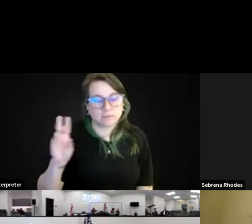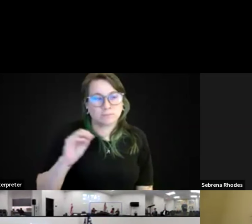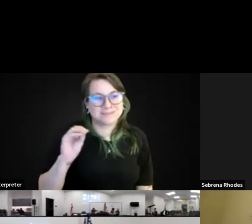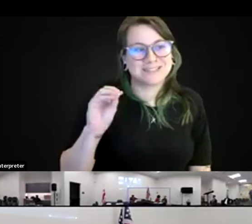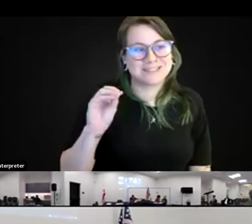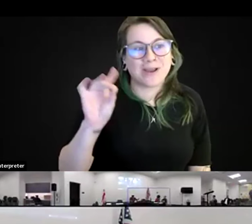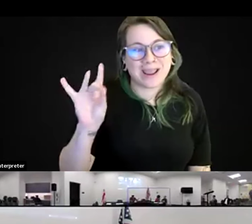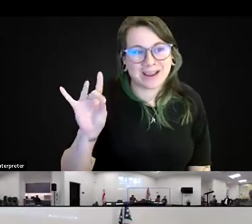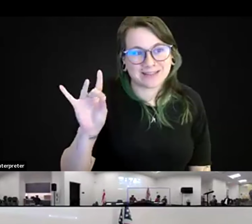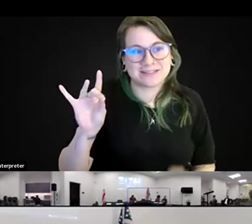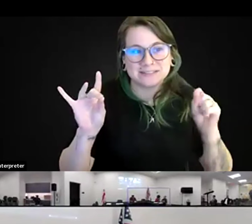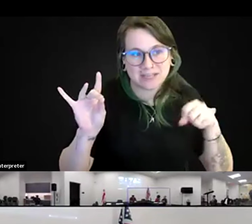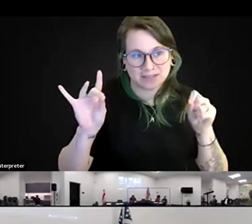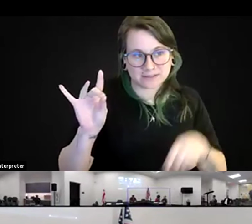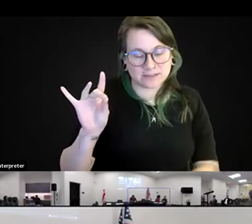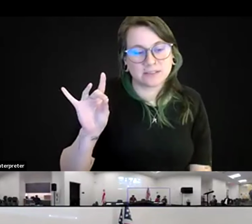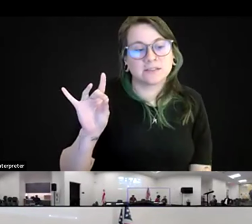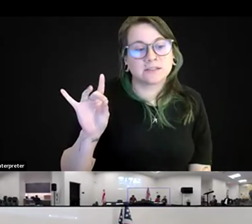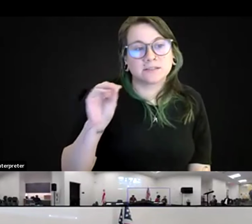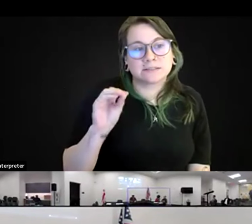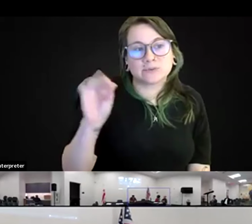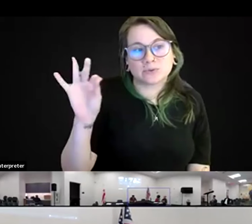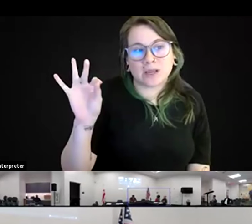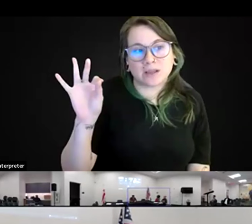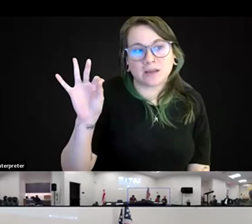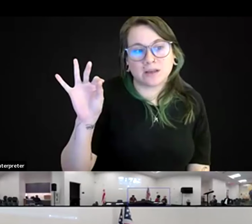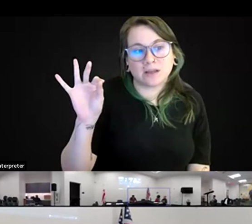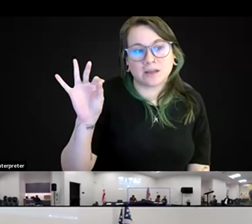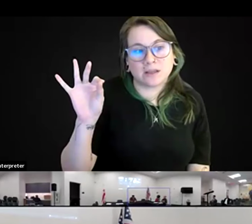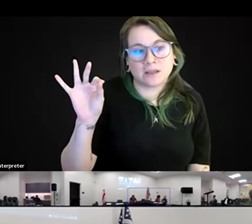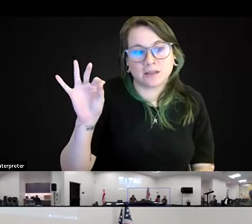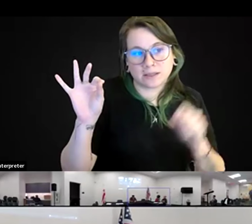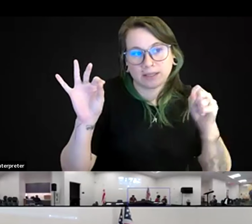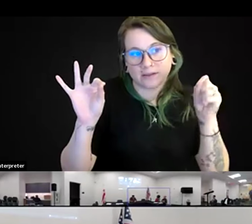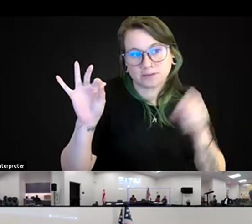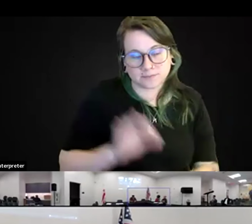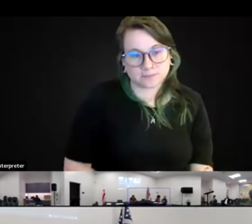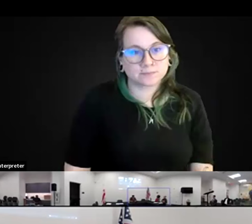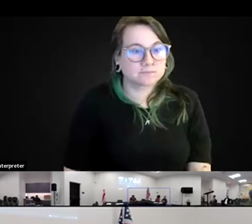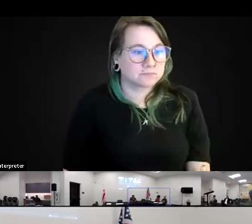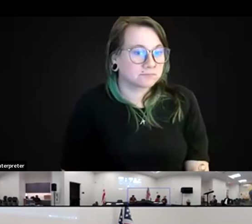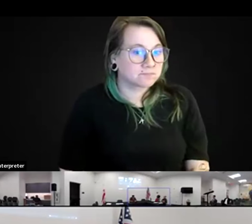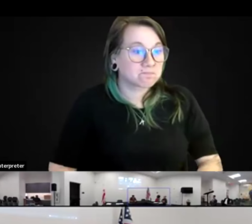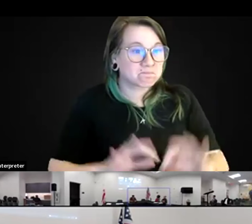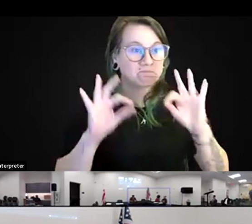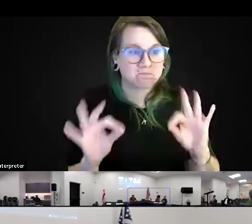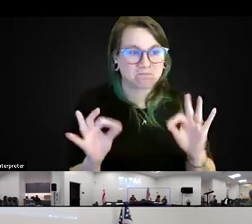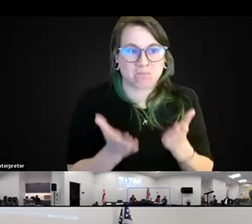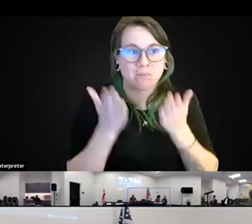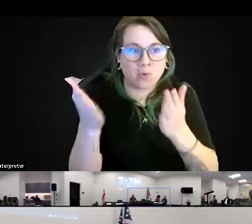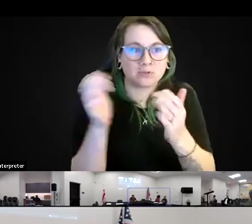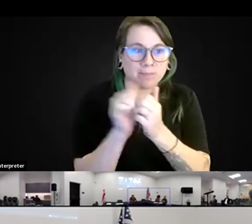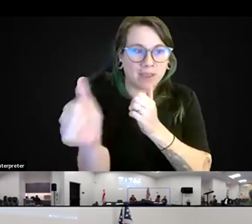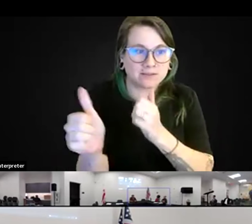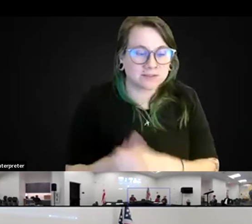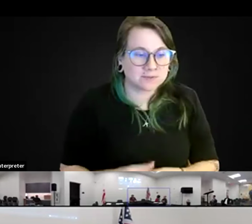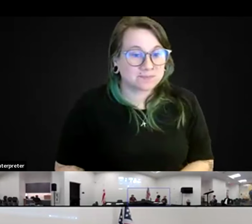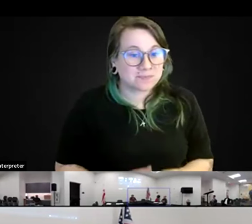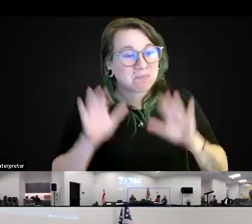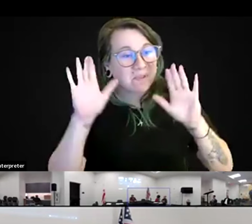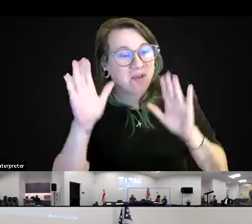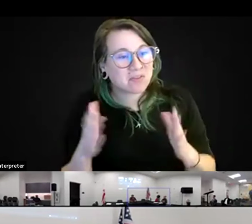5D08, Yeah. yes. 5D09. Yes. Okay, motion passes. Awesome. Thank